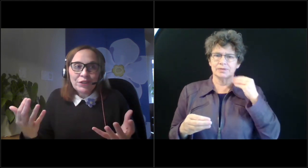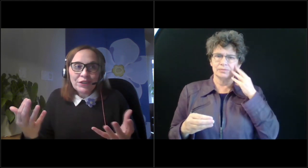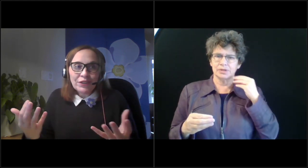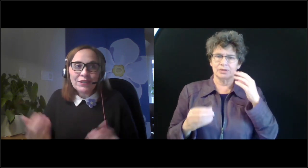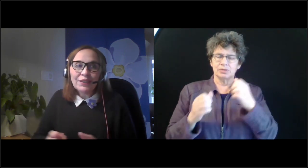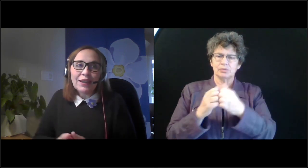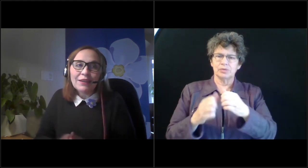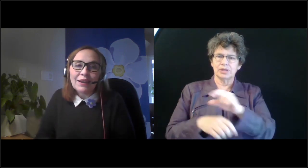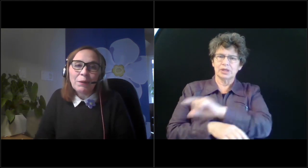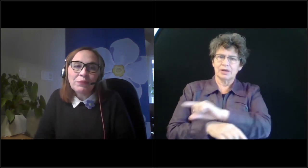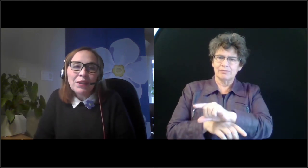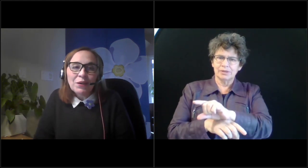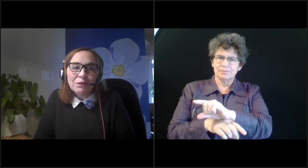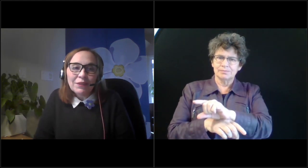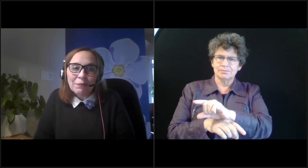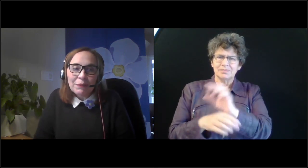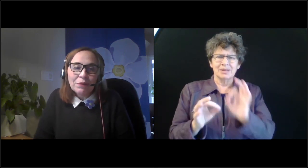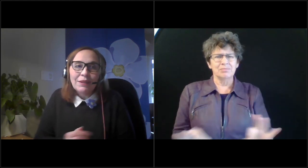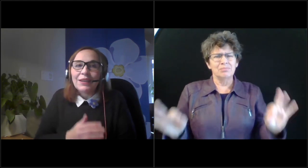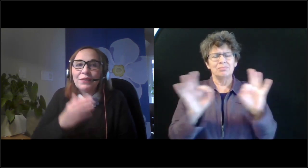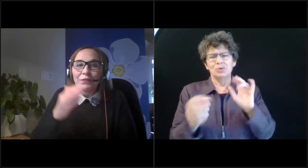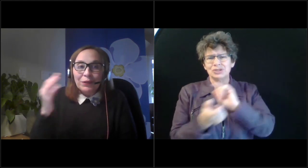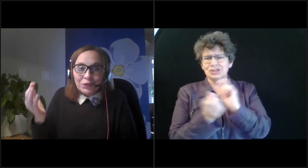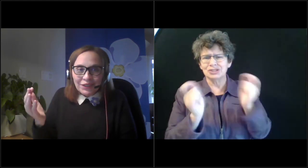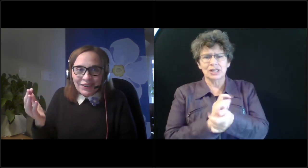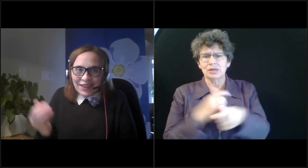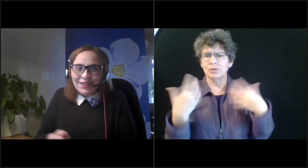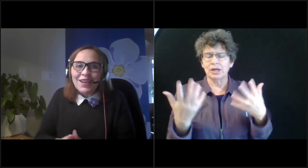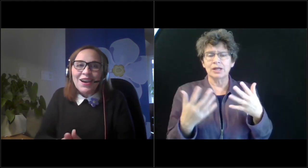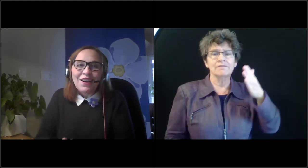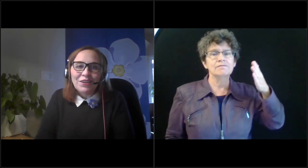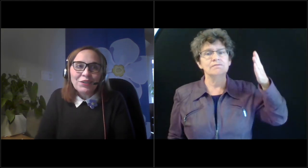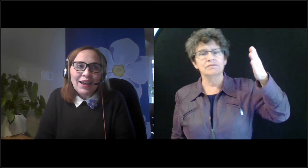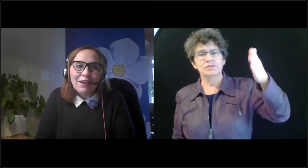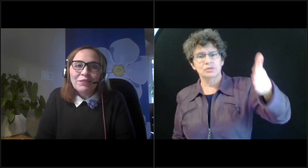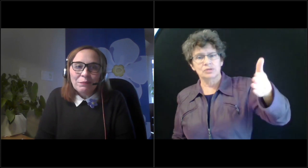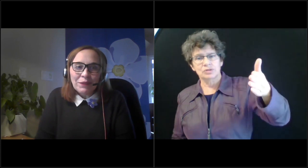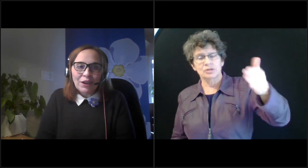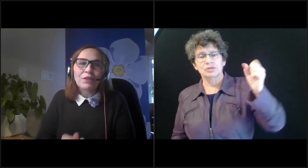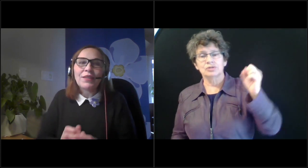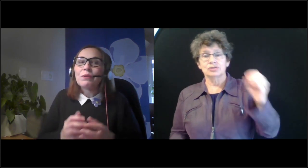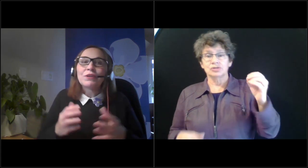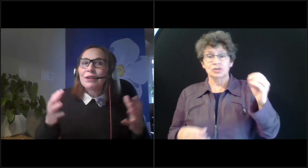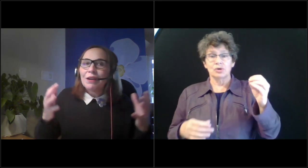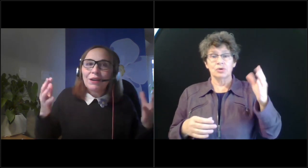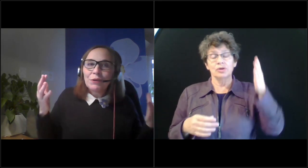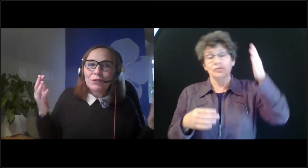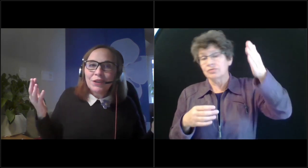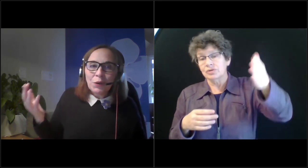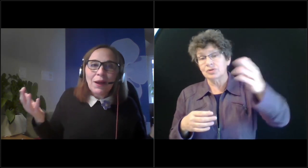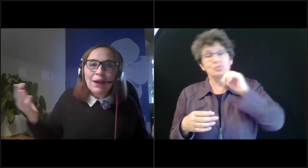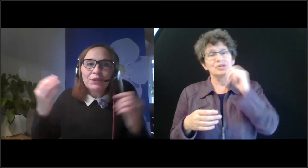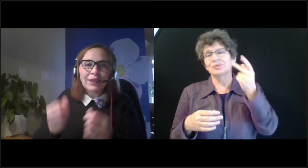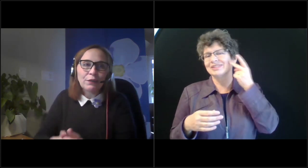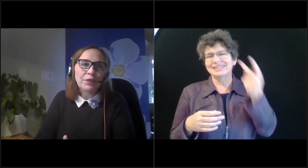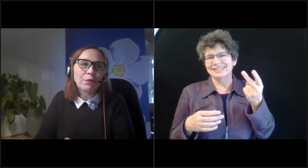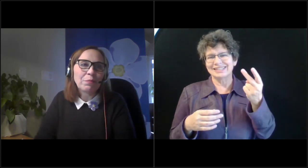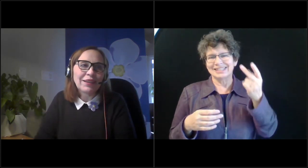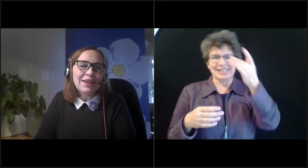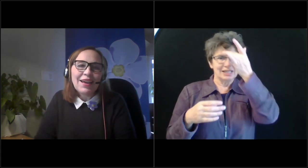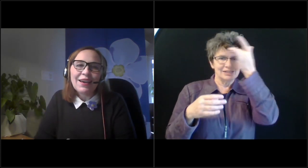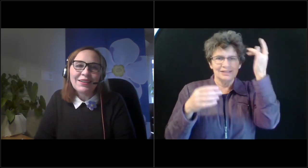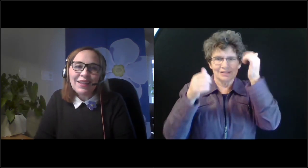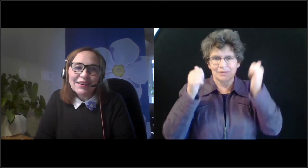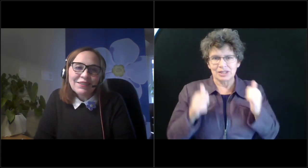the future so that that people in the future are not going to have dementia, or that we're going to know how to care for them